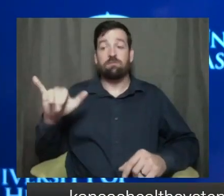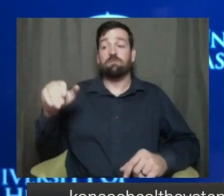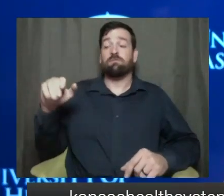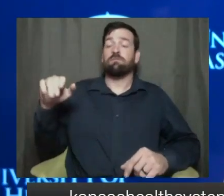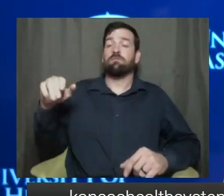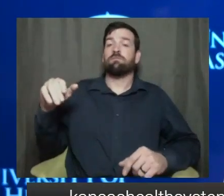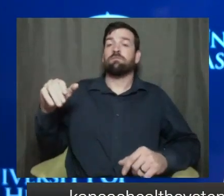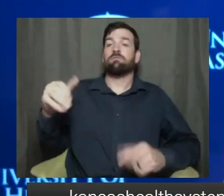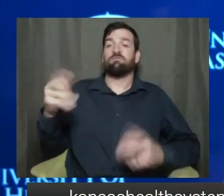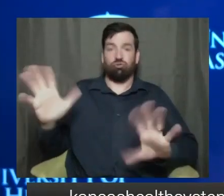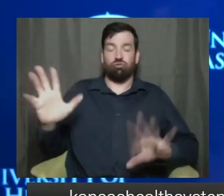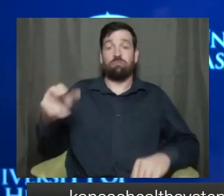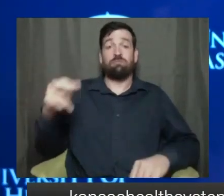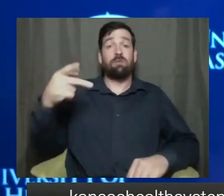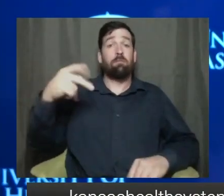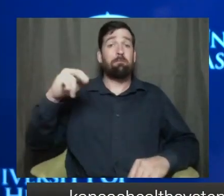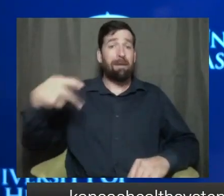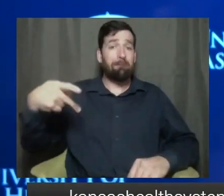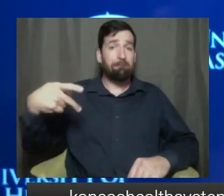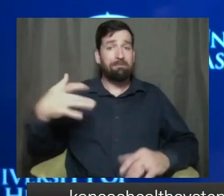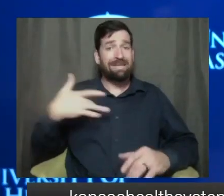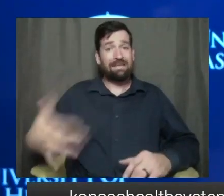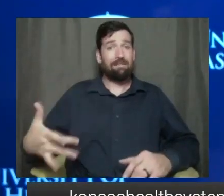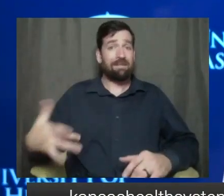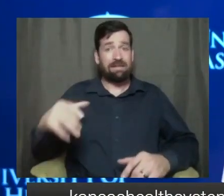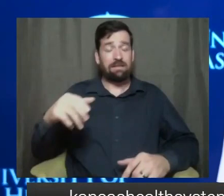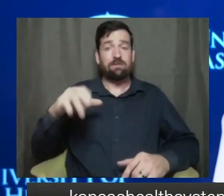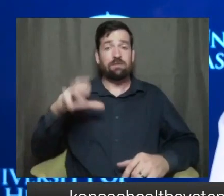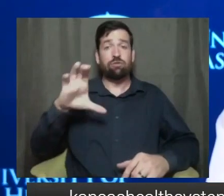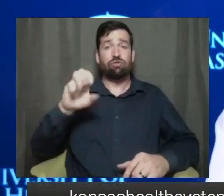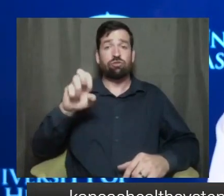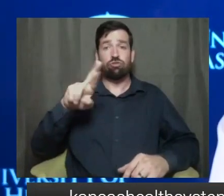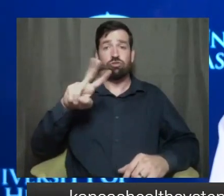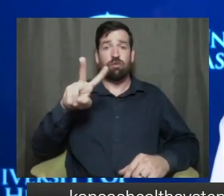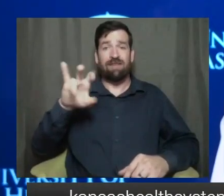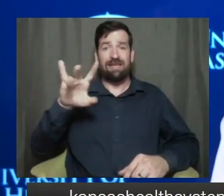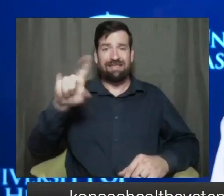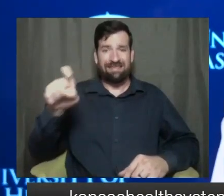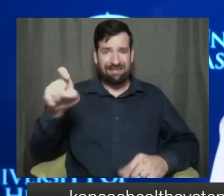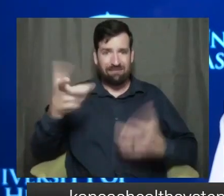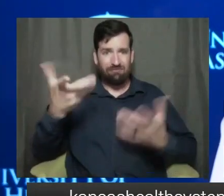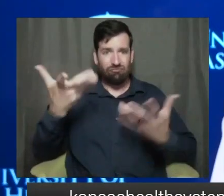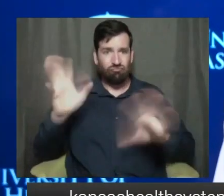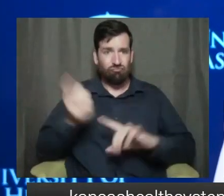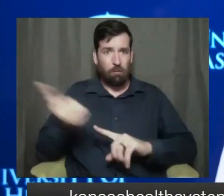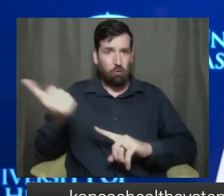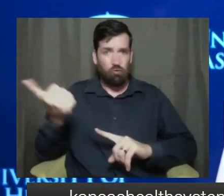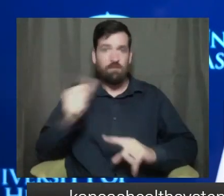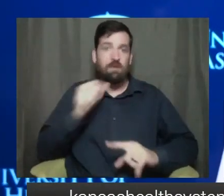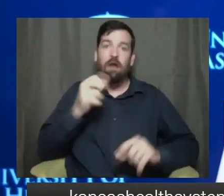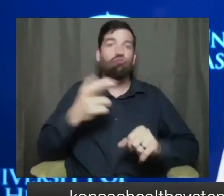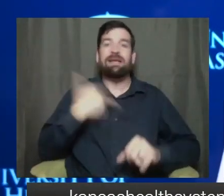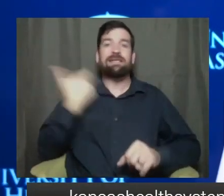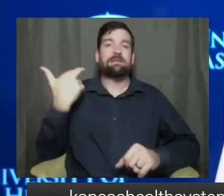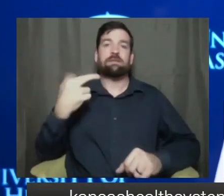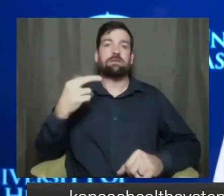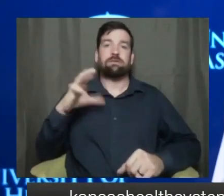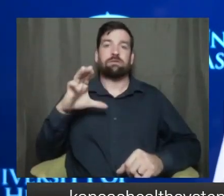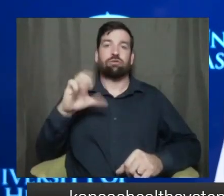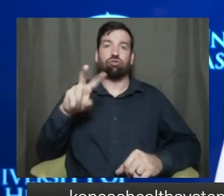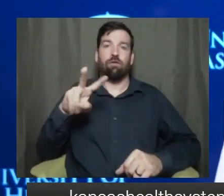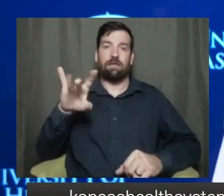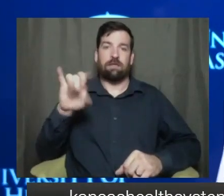we do a hysterectomy, we remove the cervix. And so you're not at risk for cervical cancer if you don't have a cervix, of course.